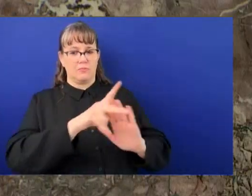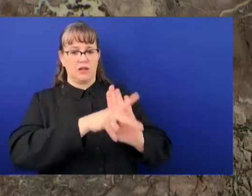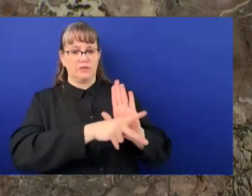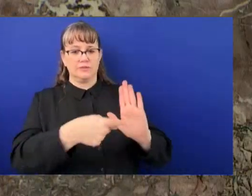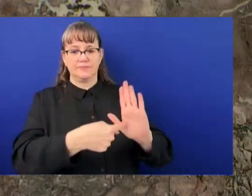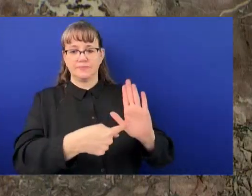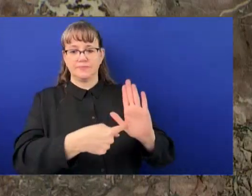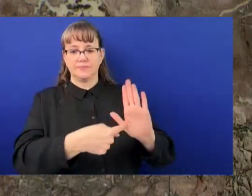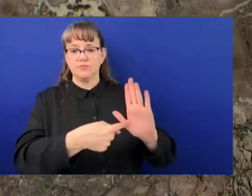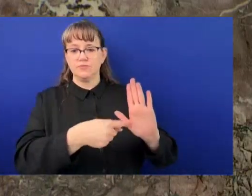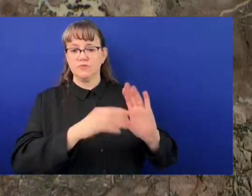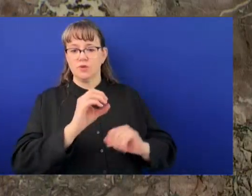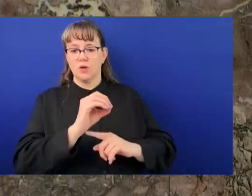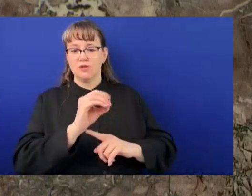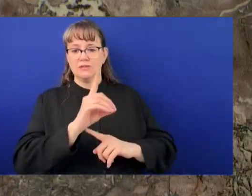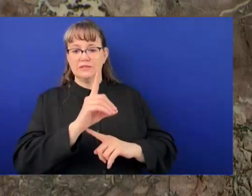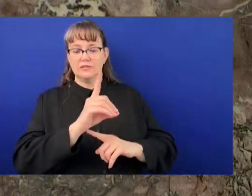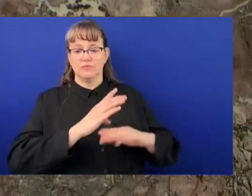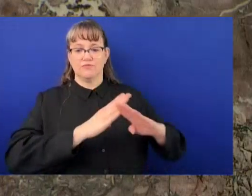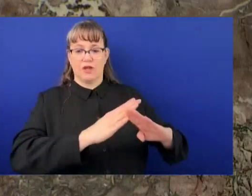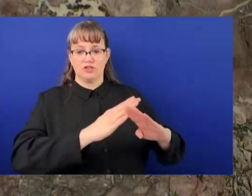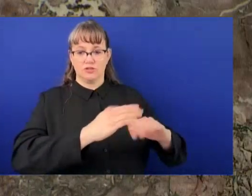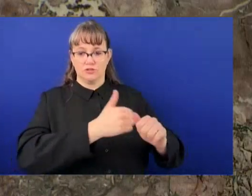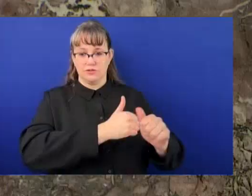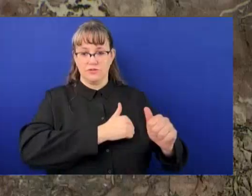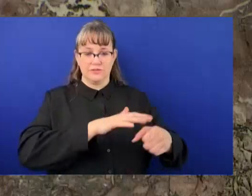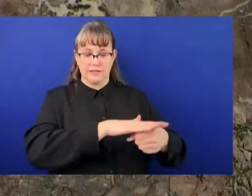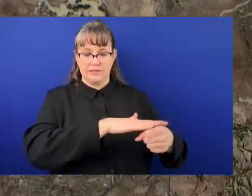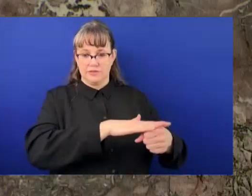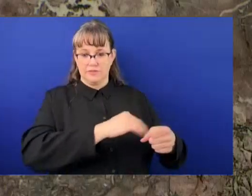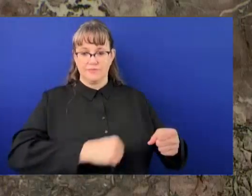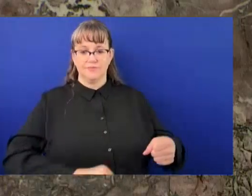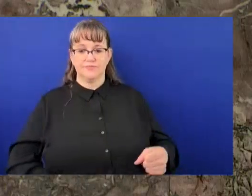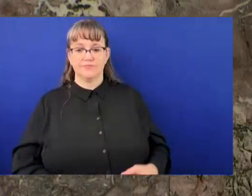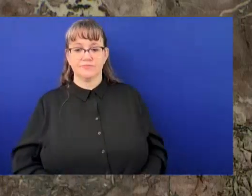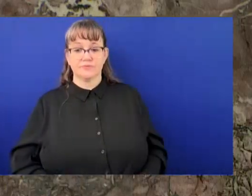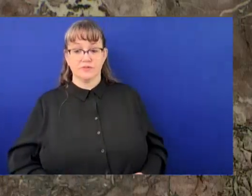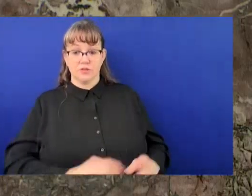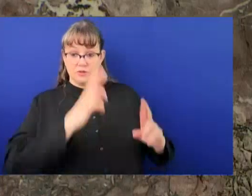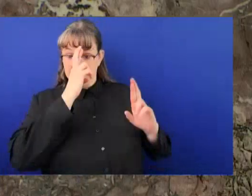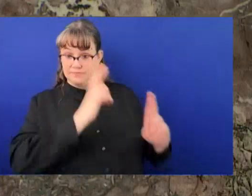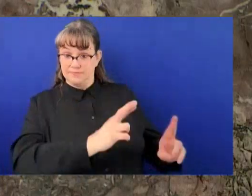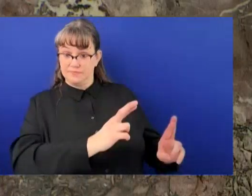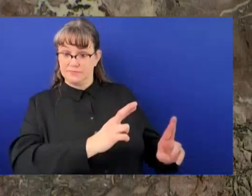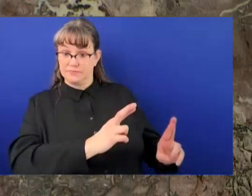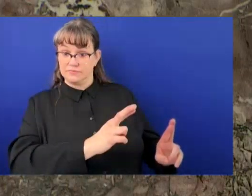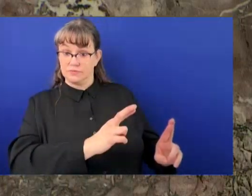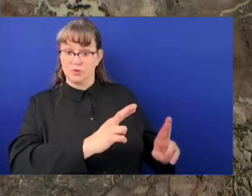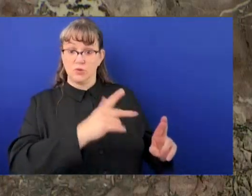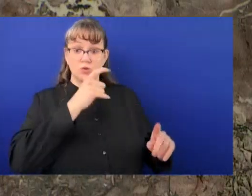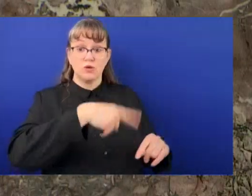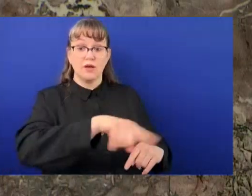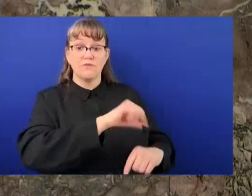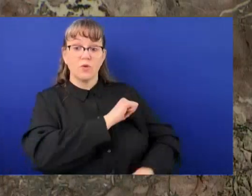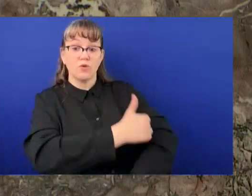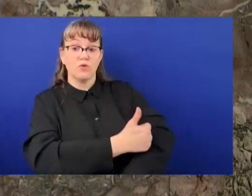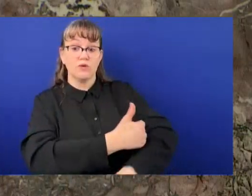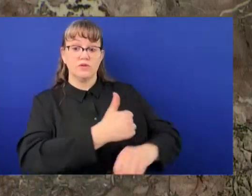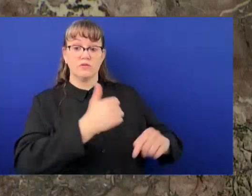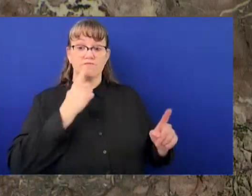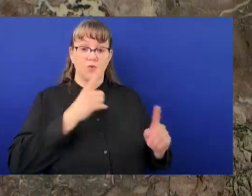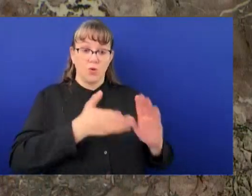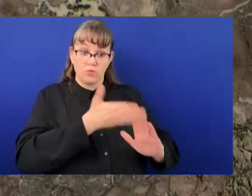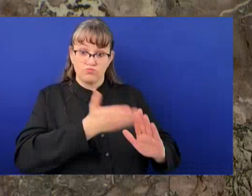health authorities whose jurisdiction it is to enforce this policy to do that work. But we are going to continue to